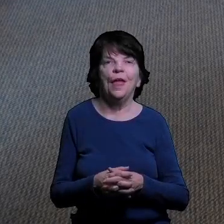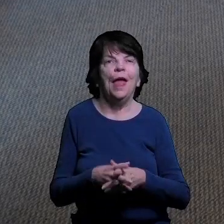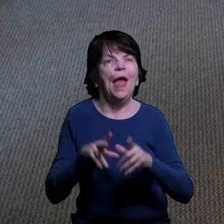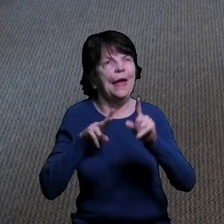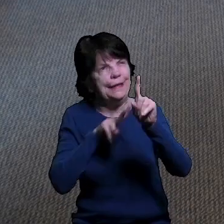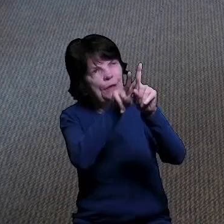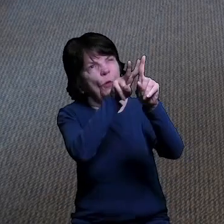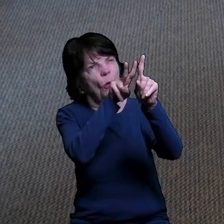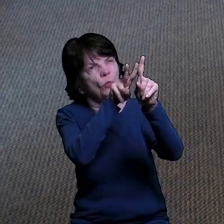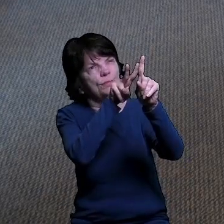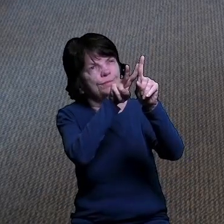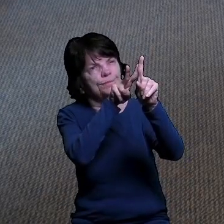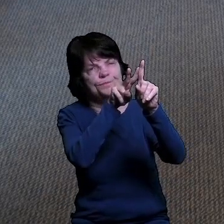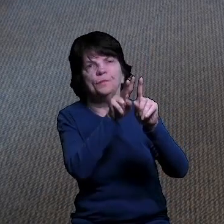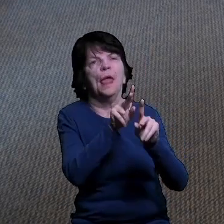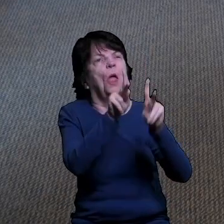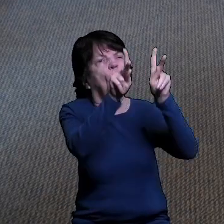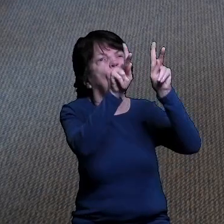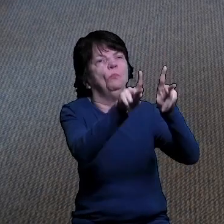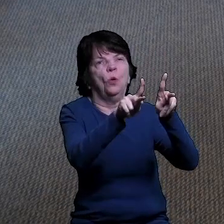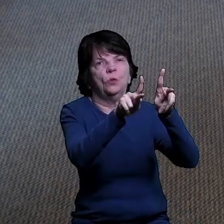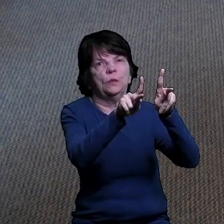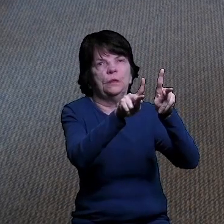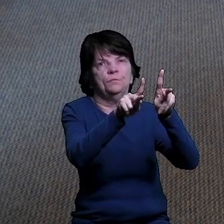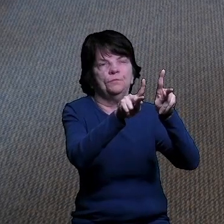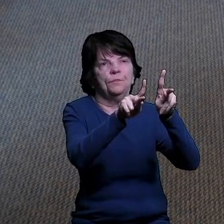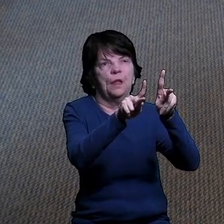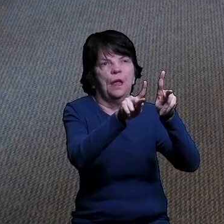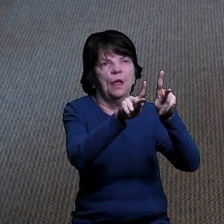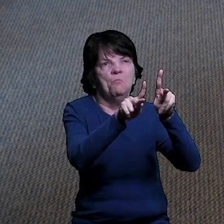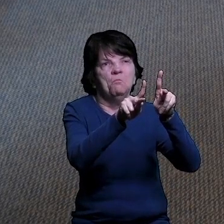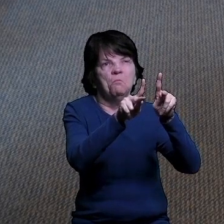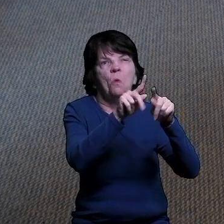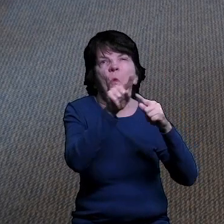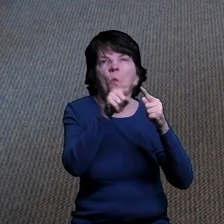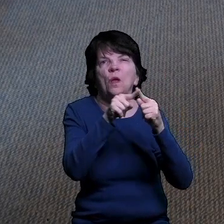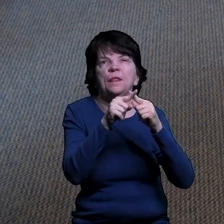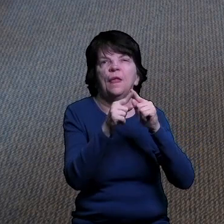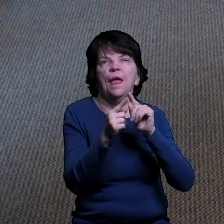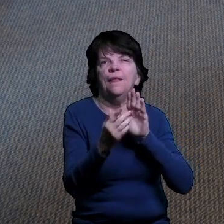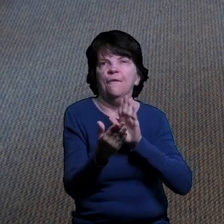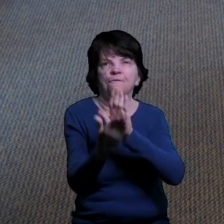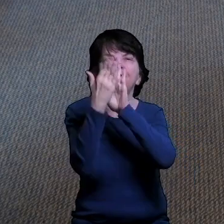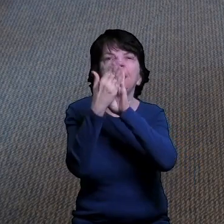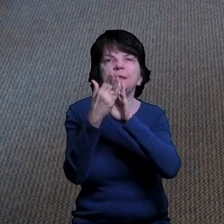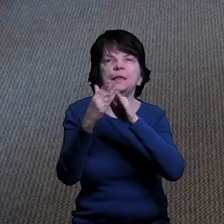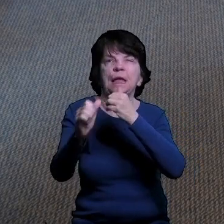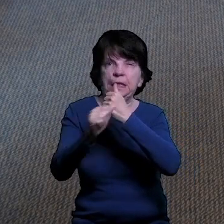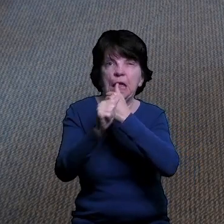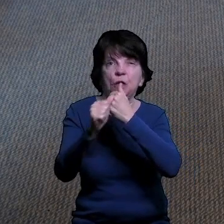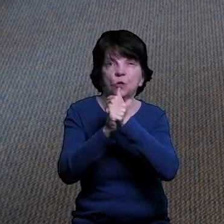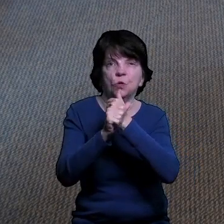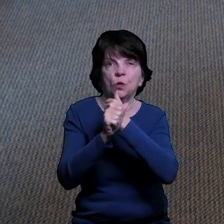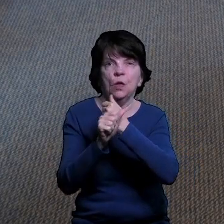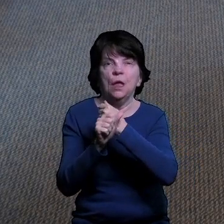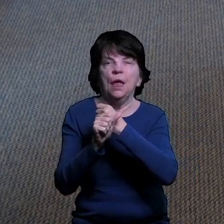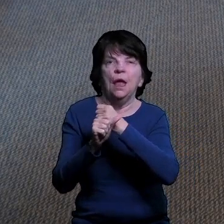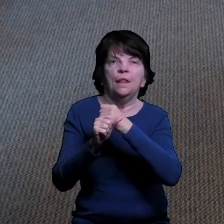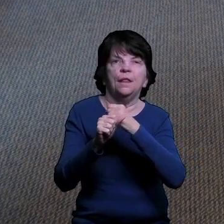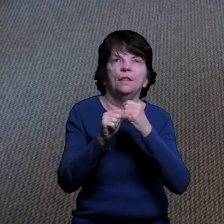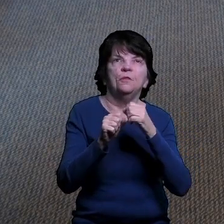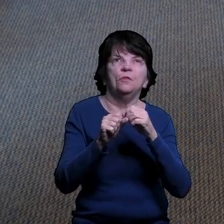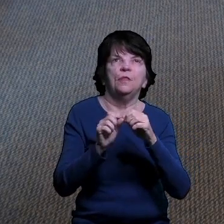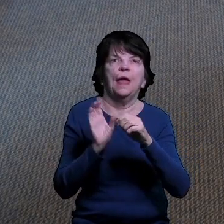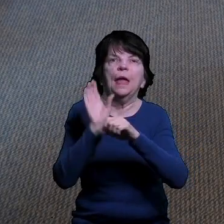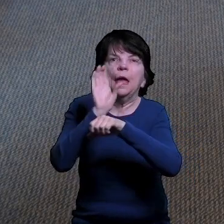Hero is a person who faces danger and combats adversity through feats of ingenuity,